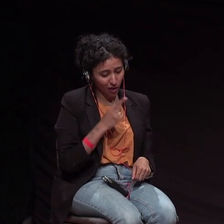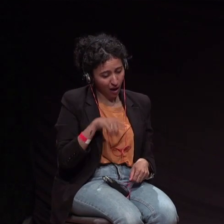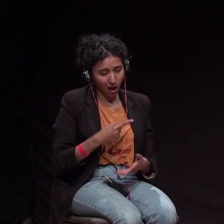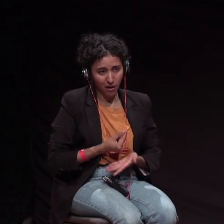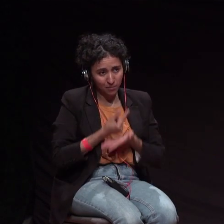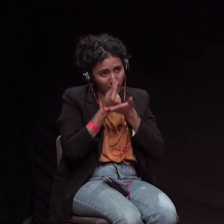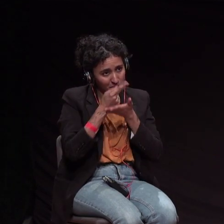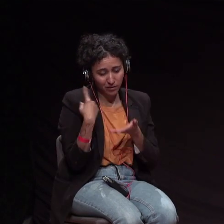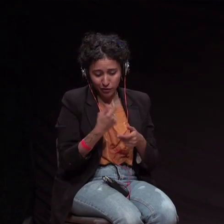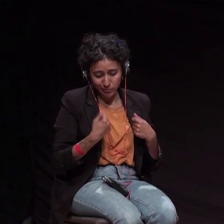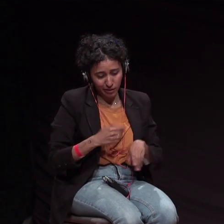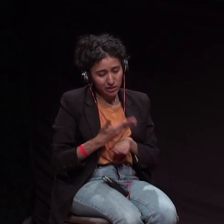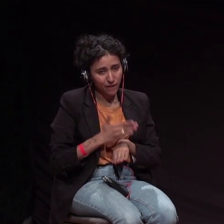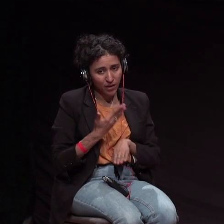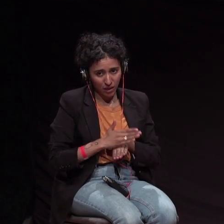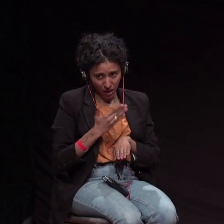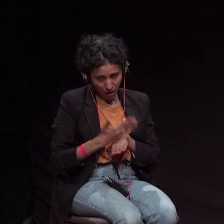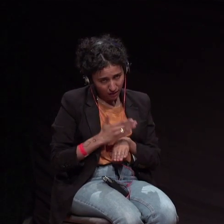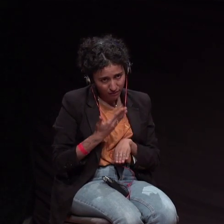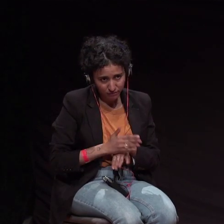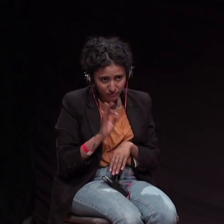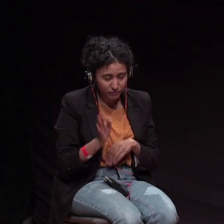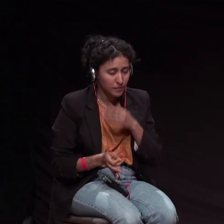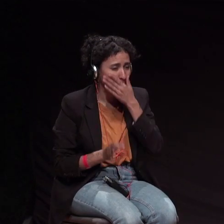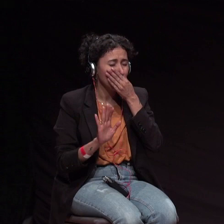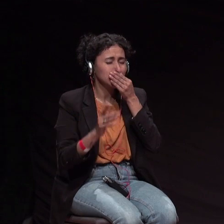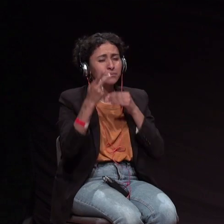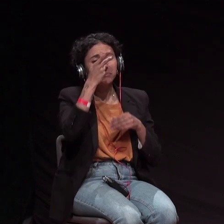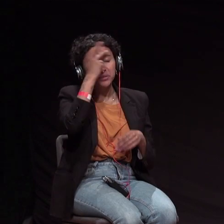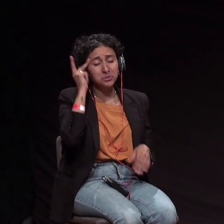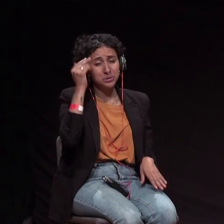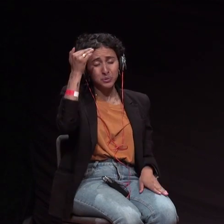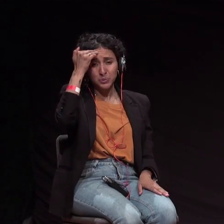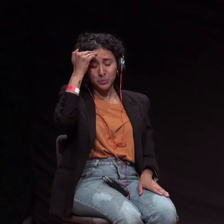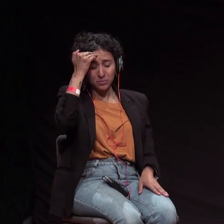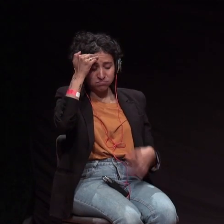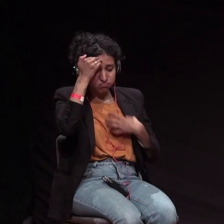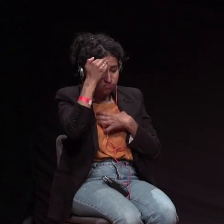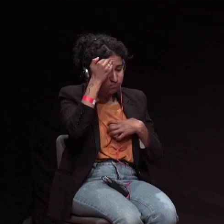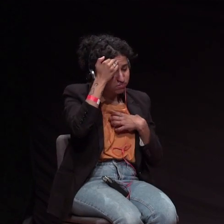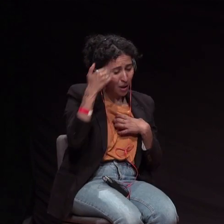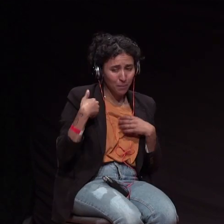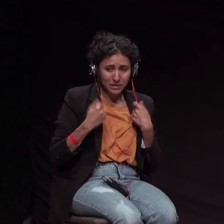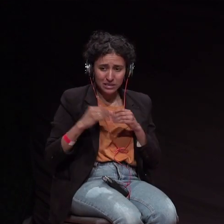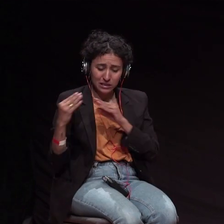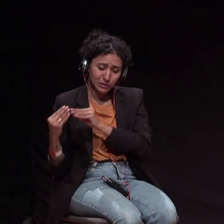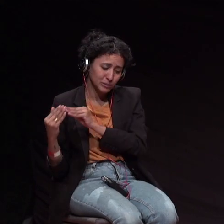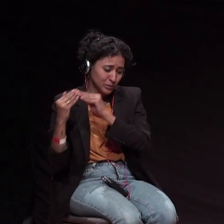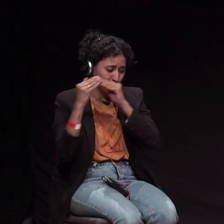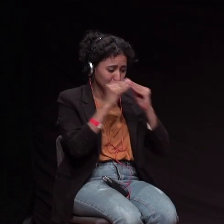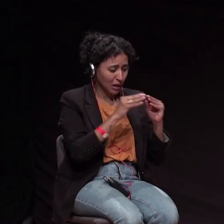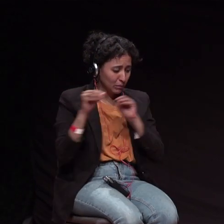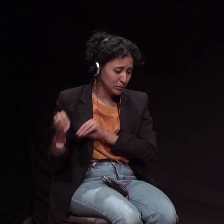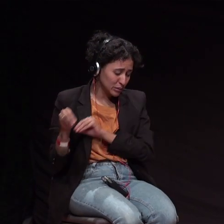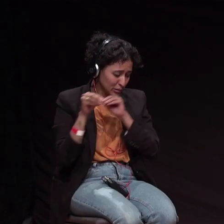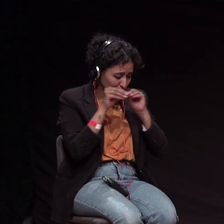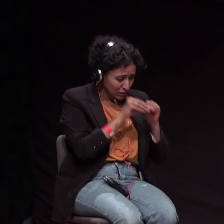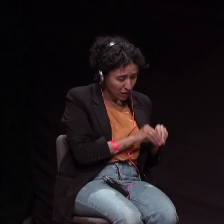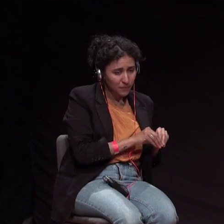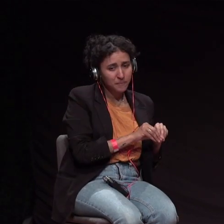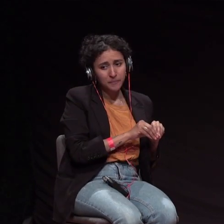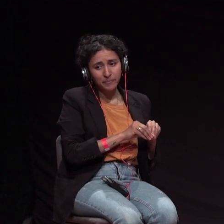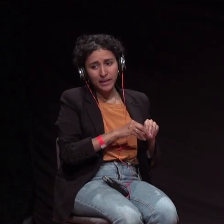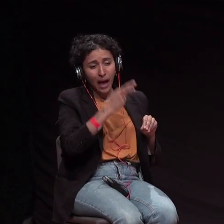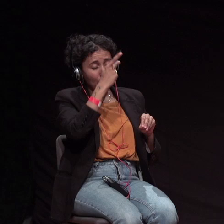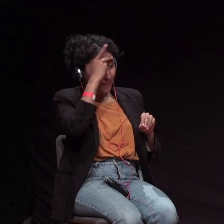feel guilty because you just displaced a long-term person of color residence from their house, which, by the way, they're a settler on stolen land